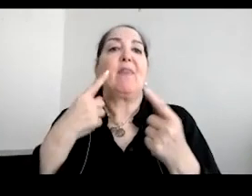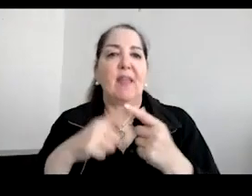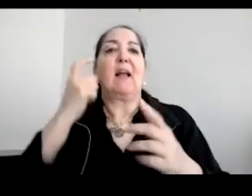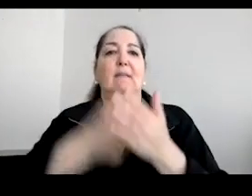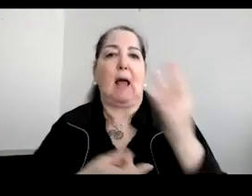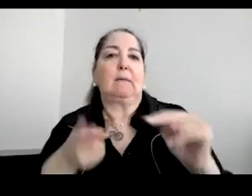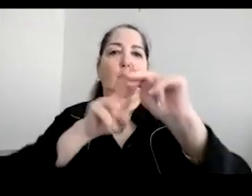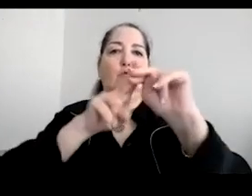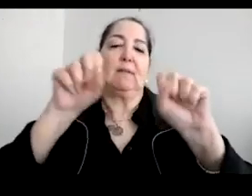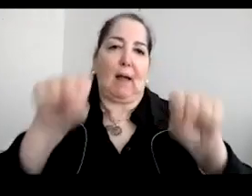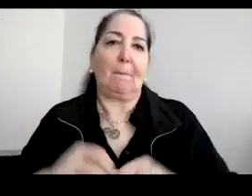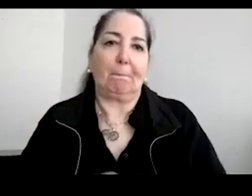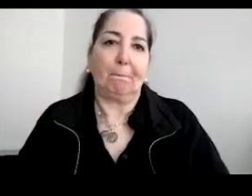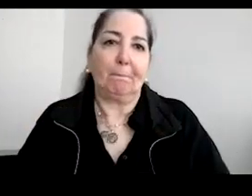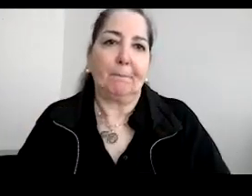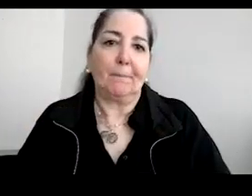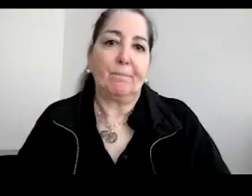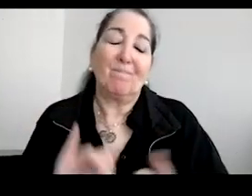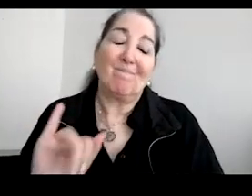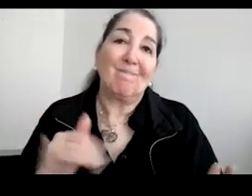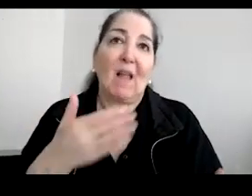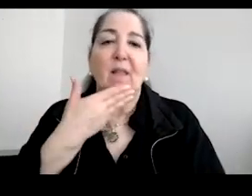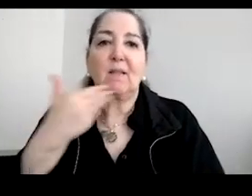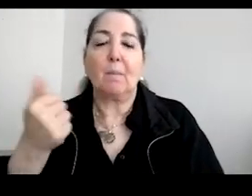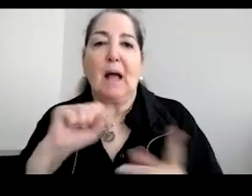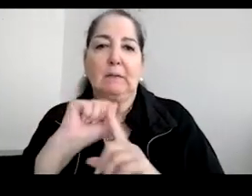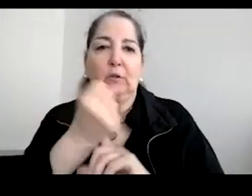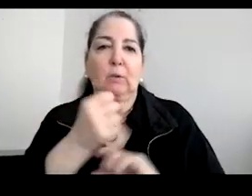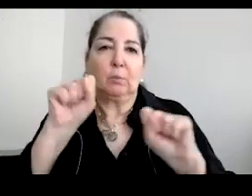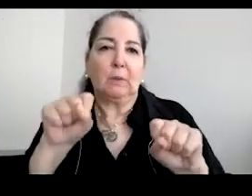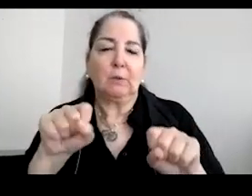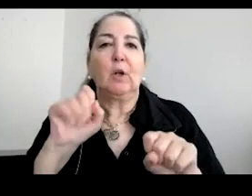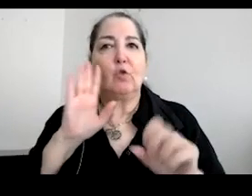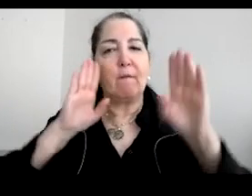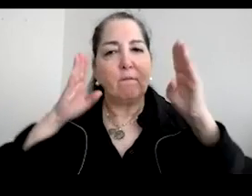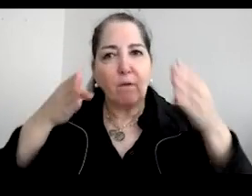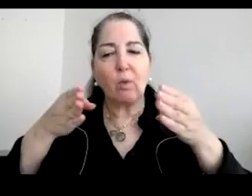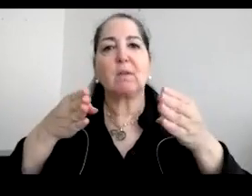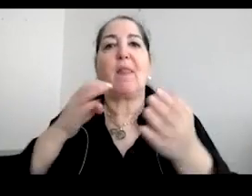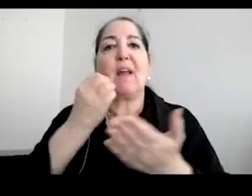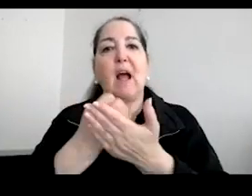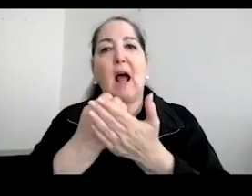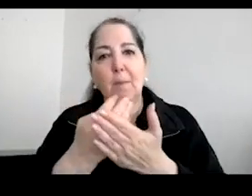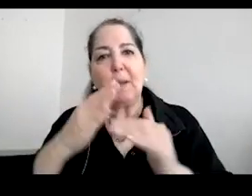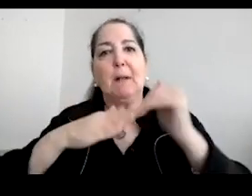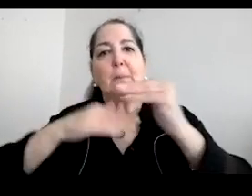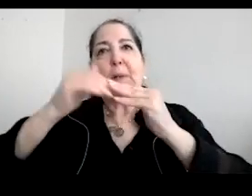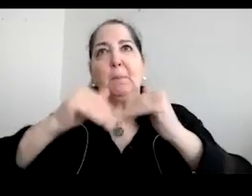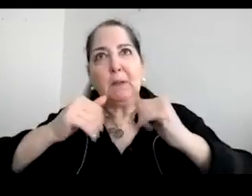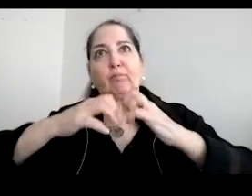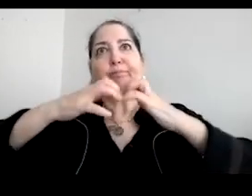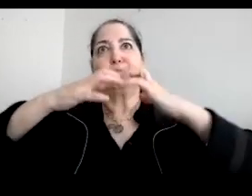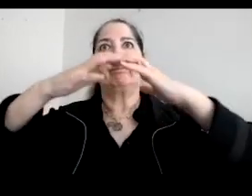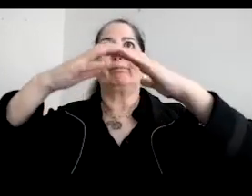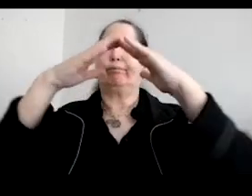up overall. So that's the best case scenario, is just to focus on rebuilding the economy and get tax revenues coming